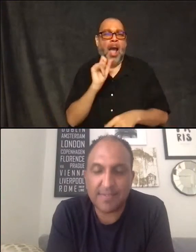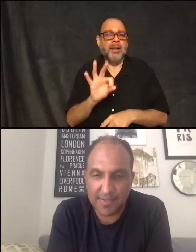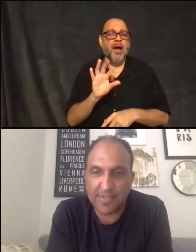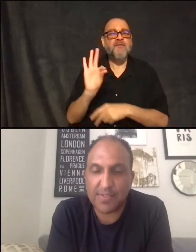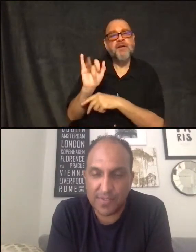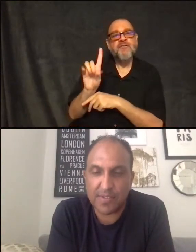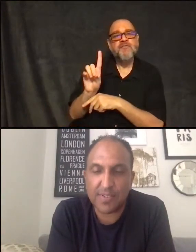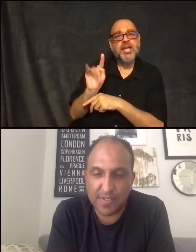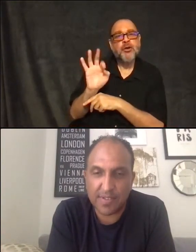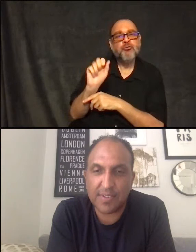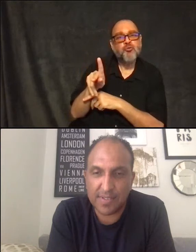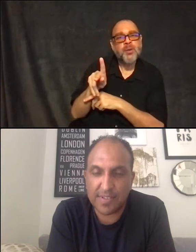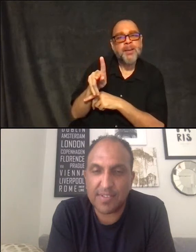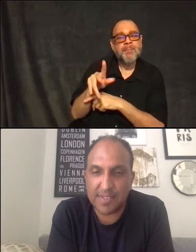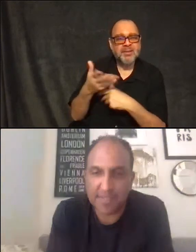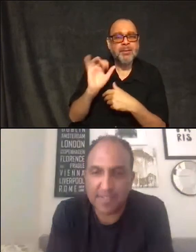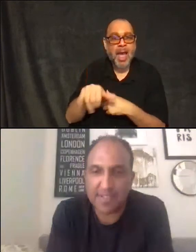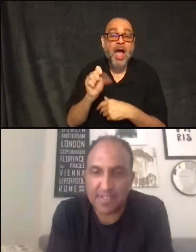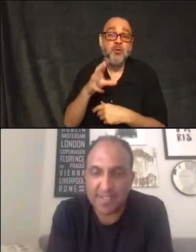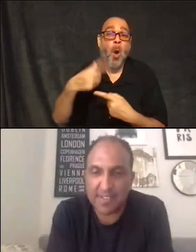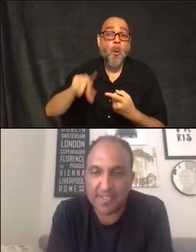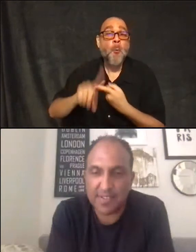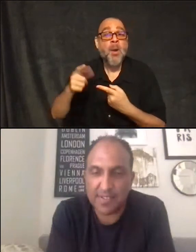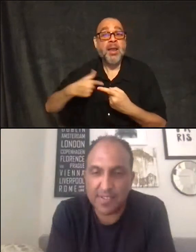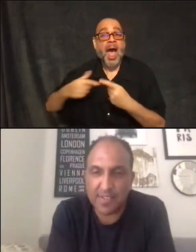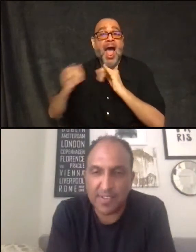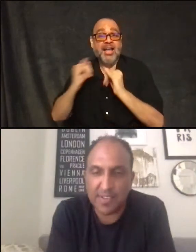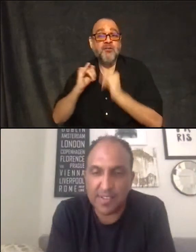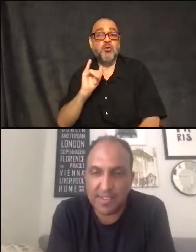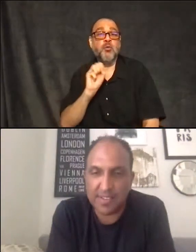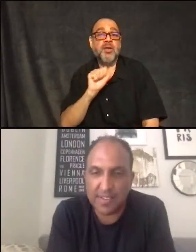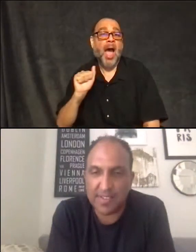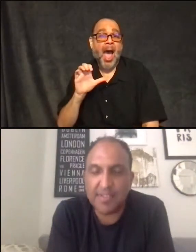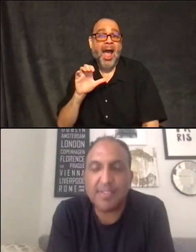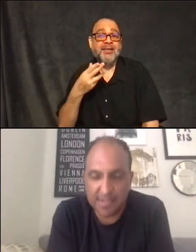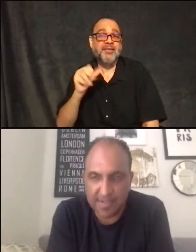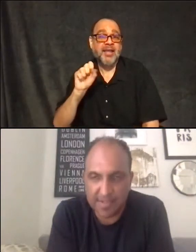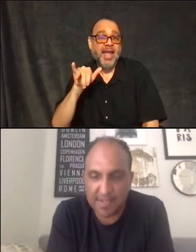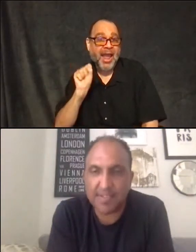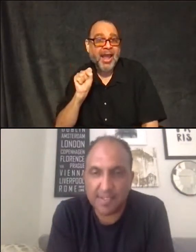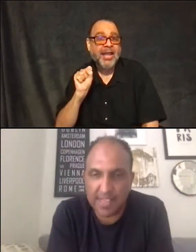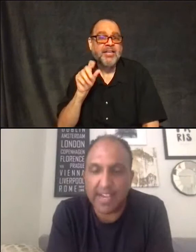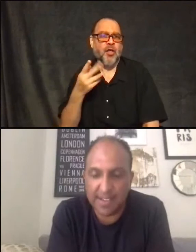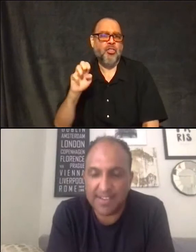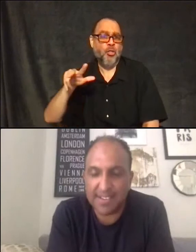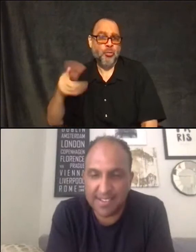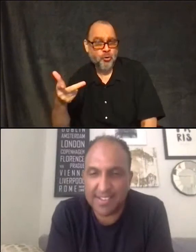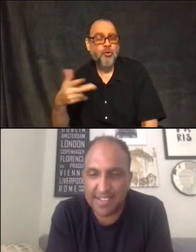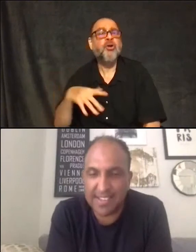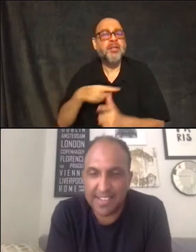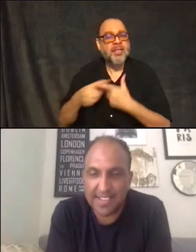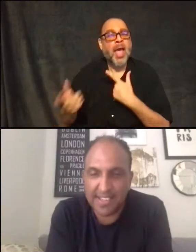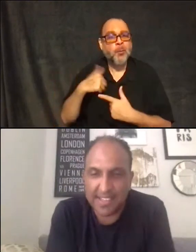So once I interviewed Isaac Hayes III, we got a bunch of people over to Fanbase, and we onboarded a bunch of people.